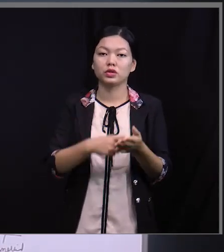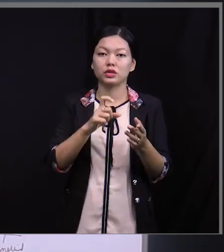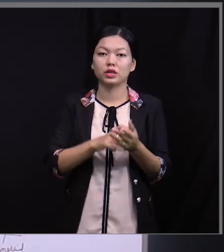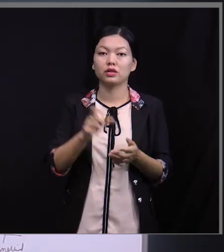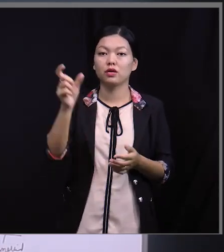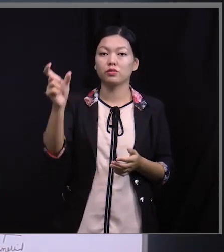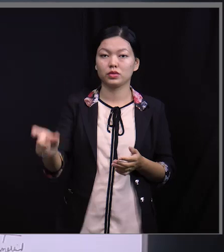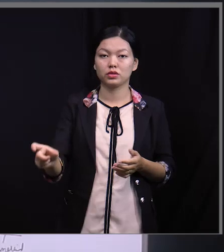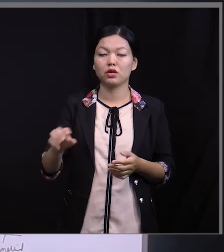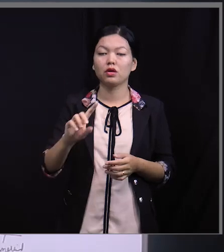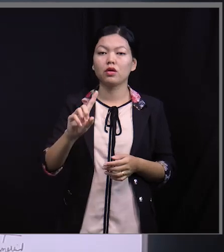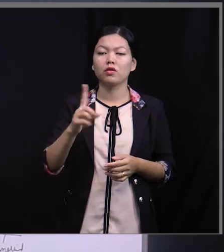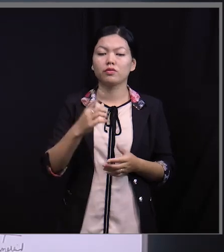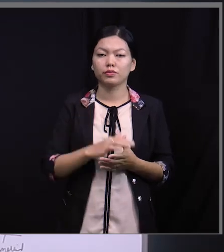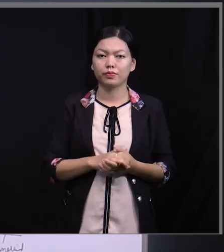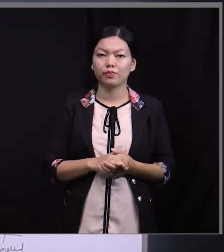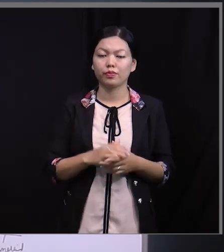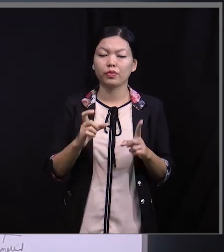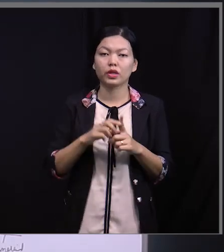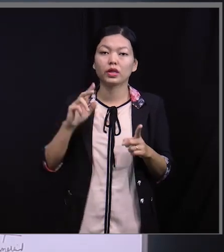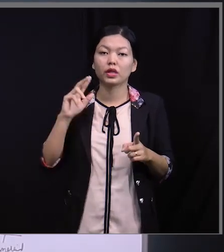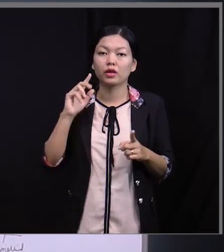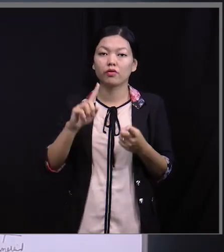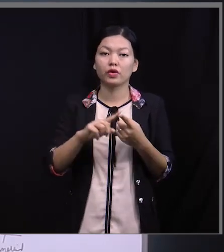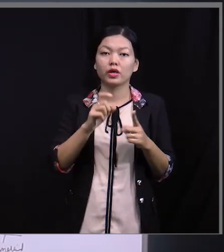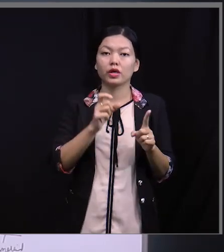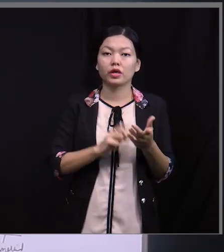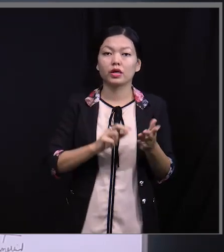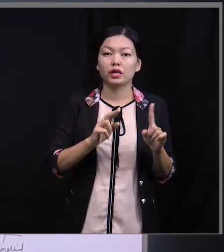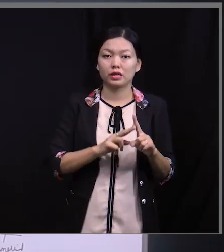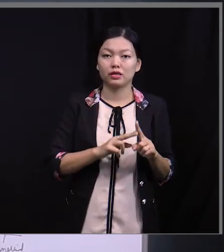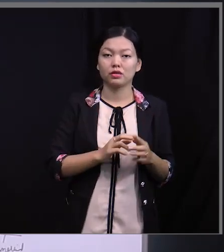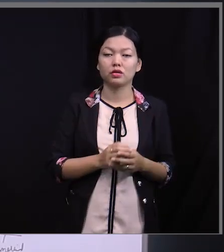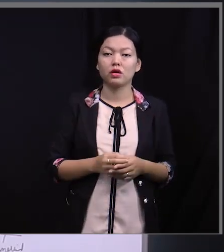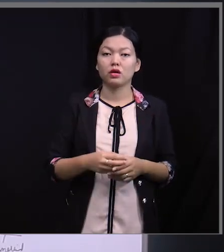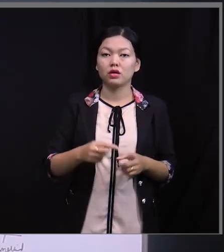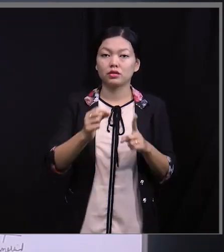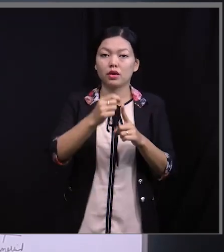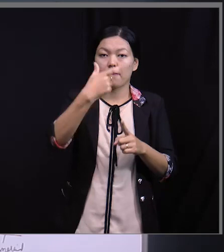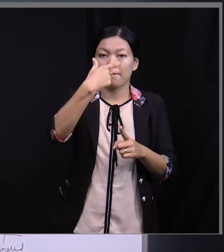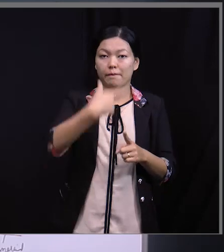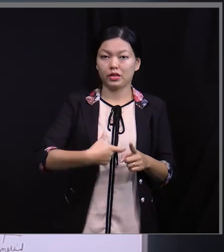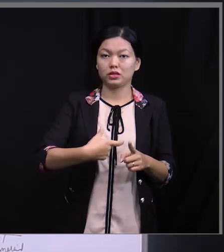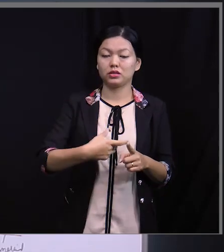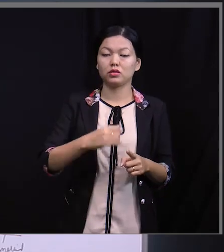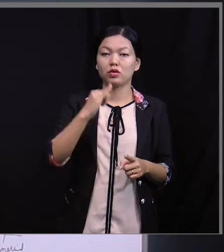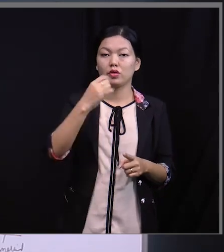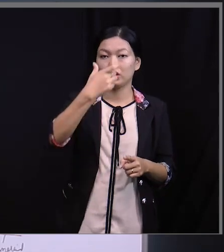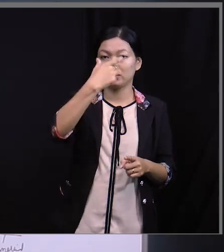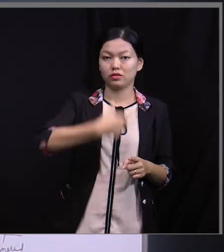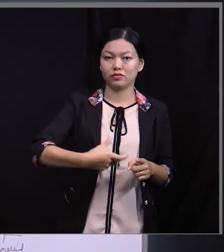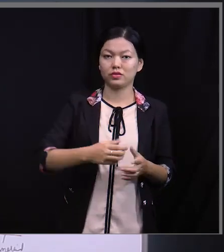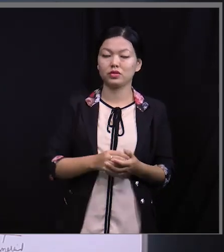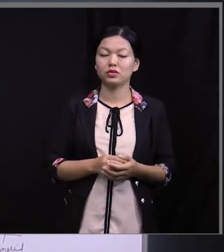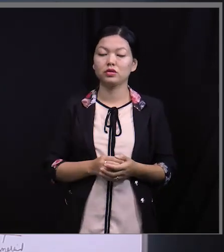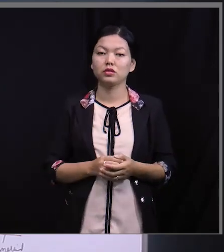term entrepreneur first, defines an entrepreneur as an individual or as a person who pays a